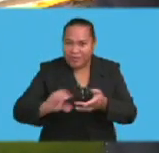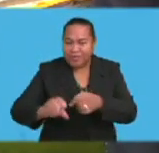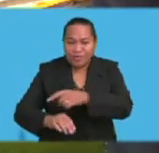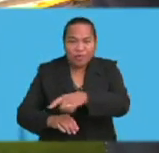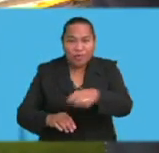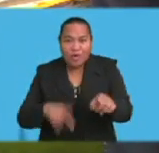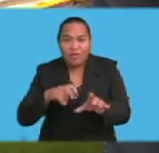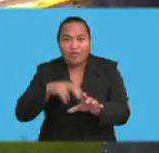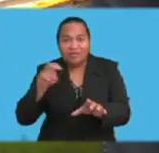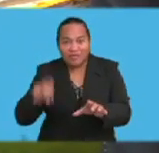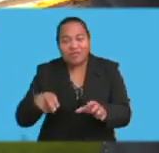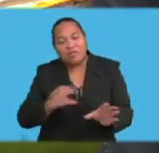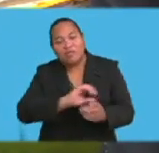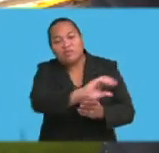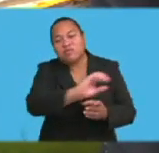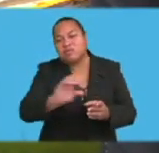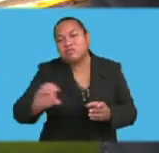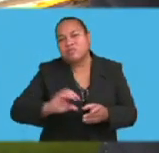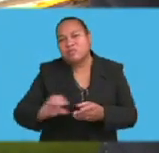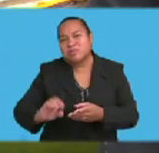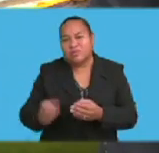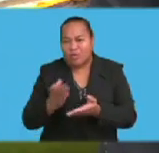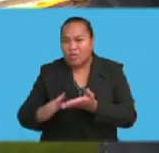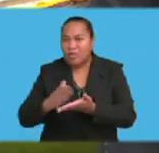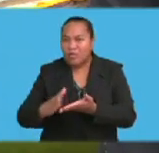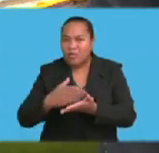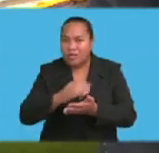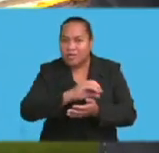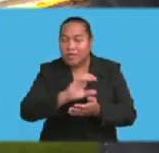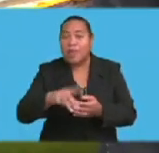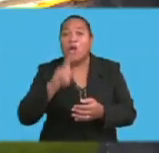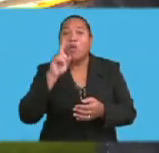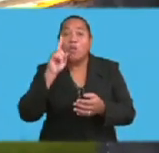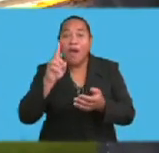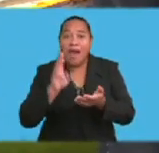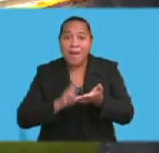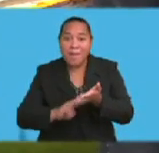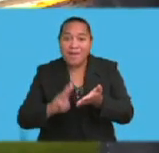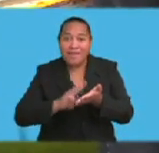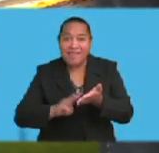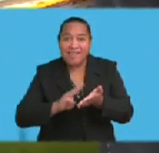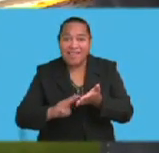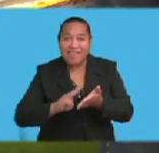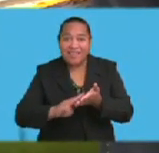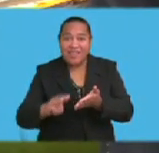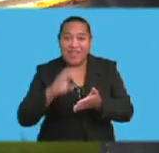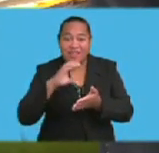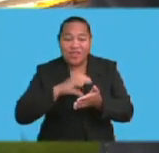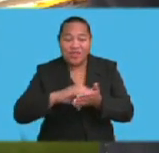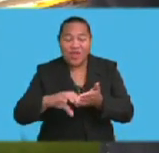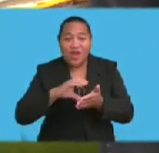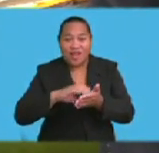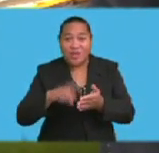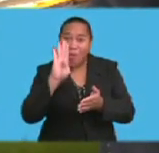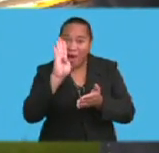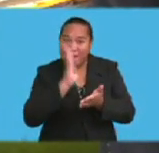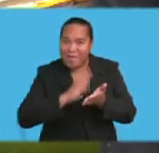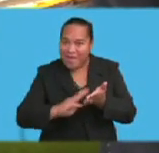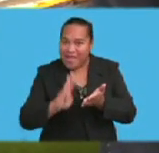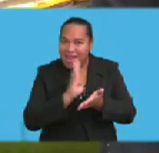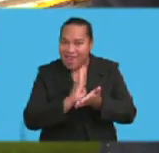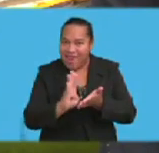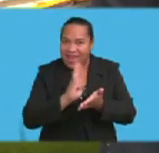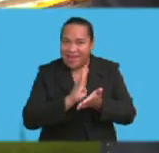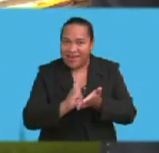paid. The fund has credited over $1 billion to its members in the last 5 years. Record contribution